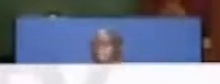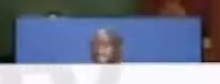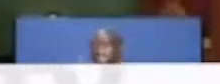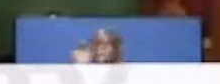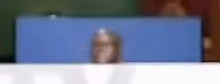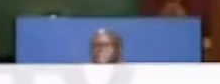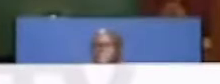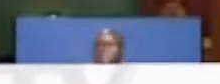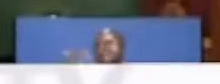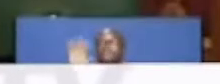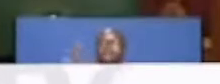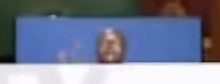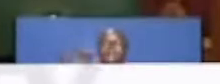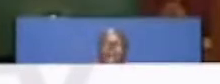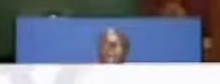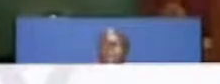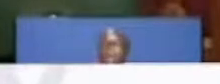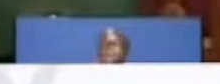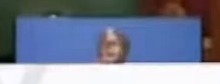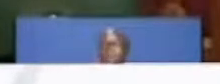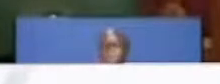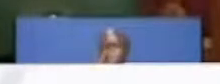year 2024.